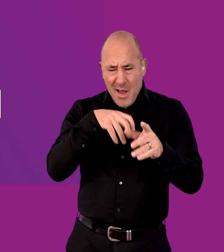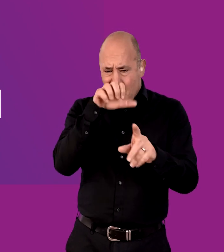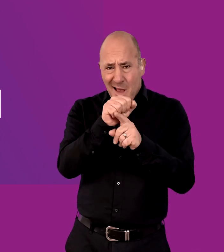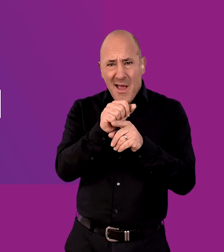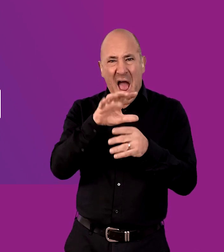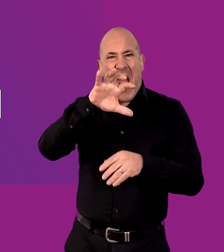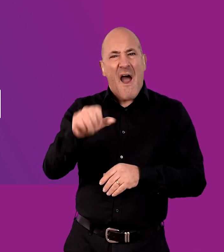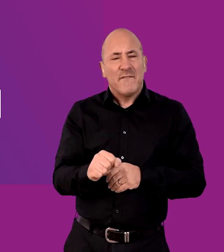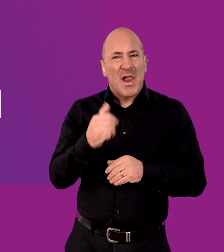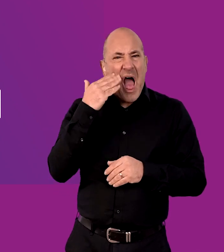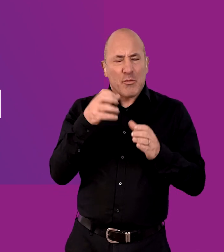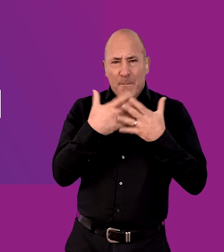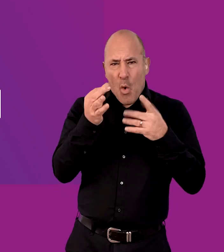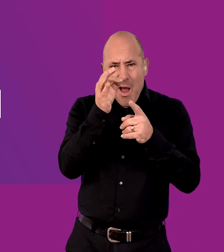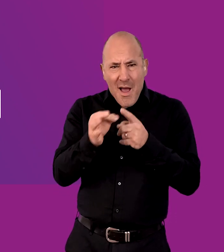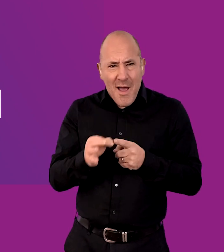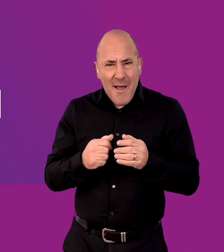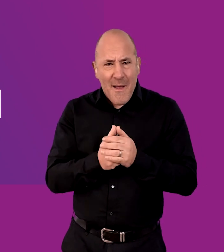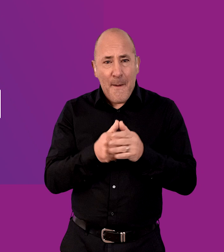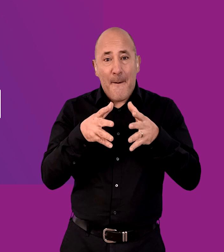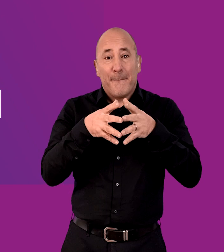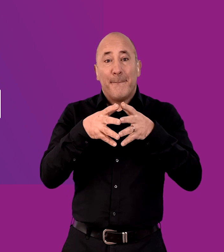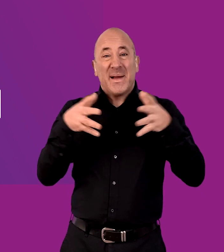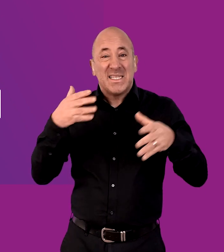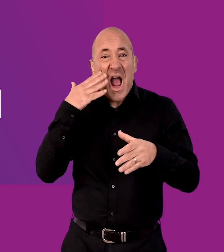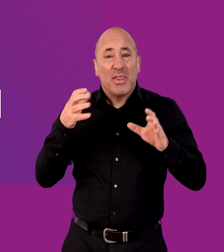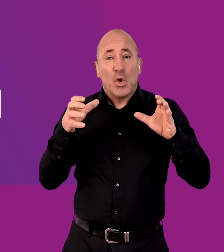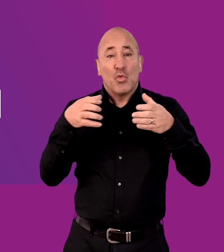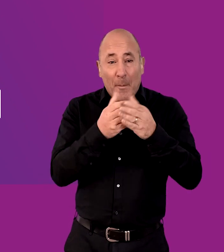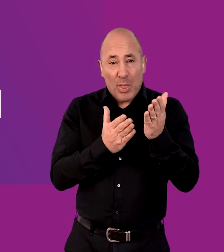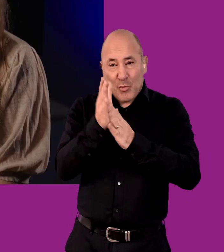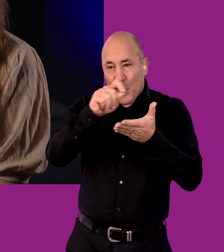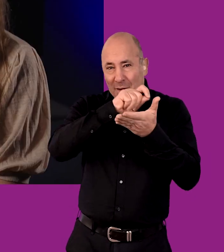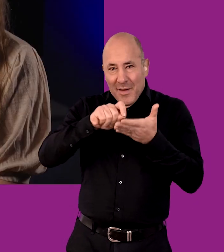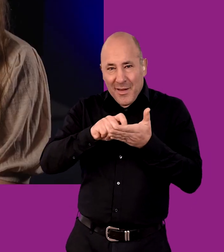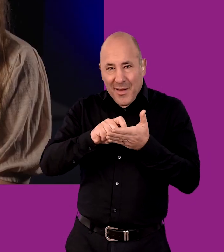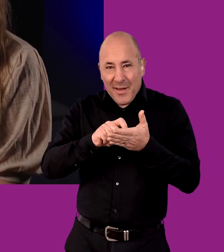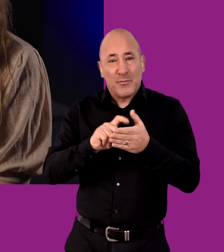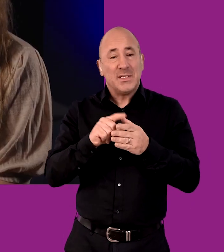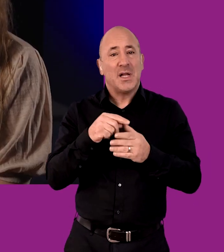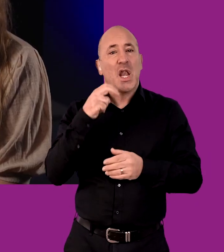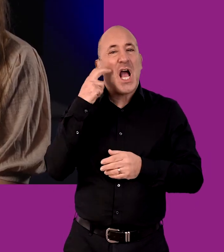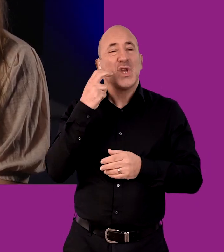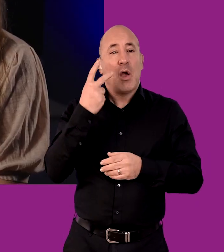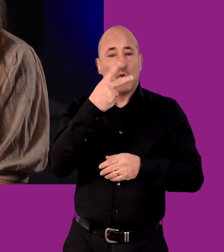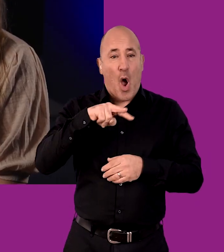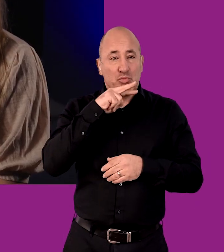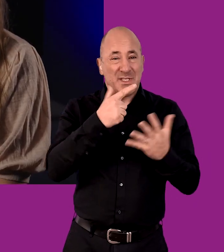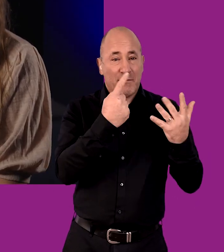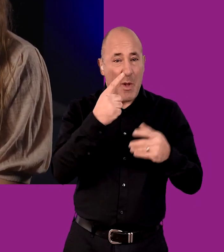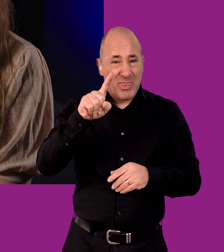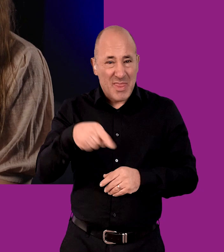detail about African ethnic groups. The largest ethnic group chosen through write-ins included 271,000 for